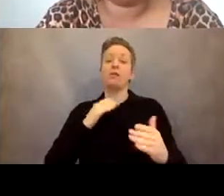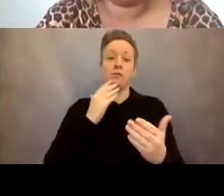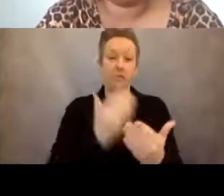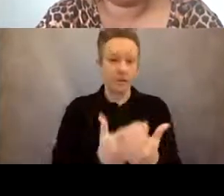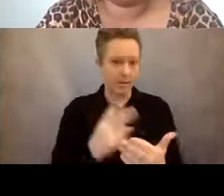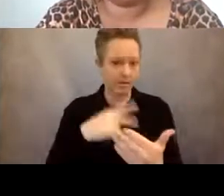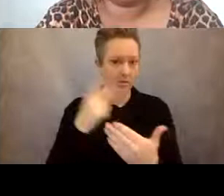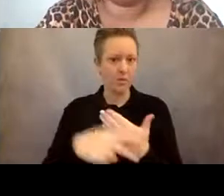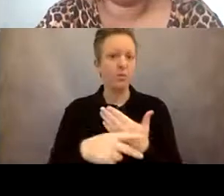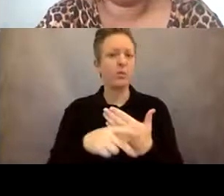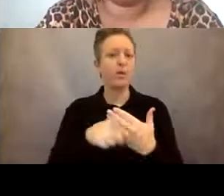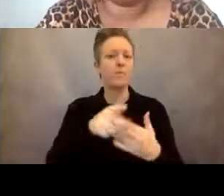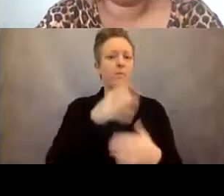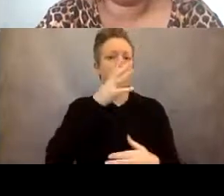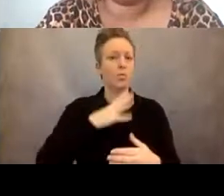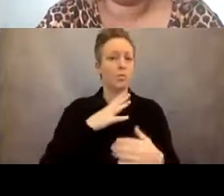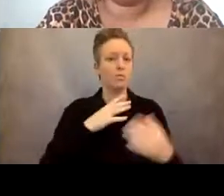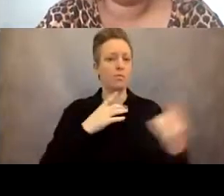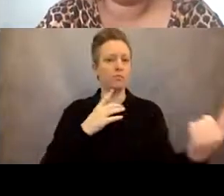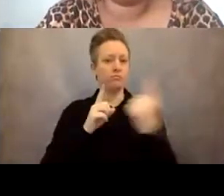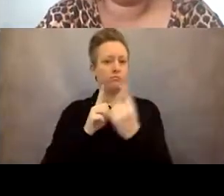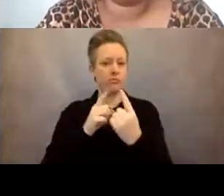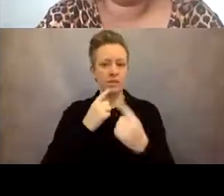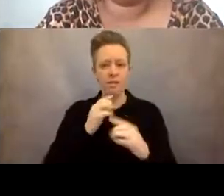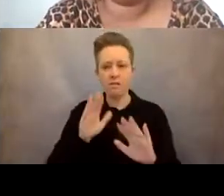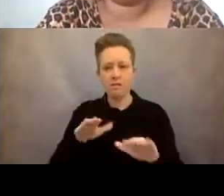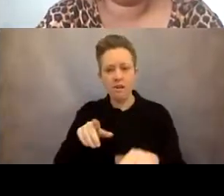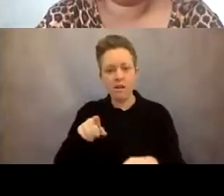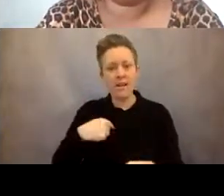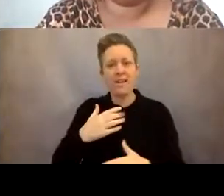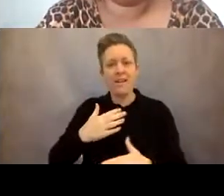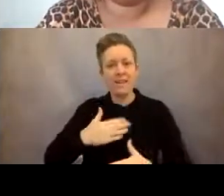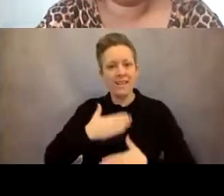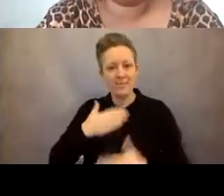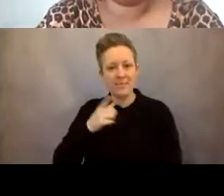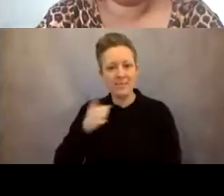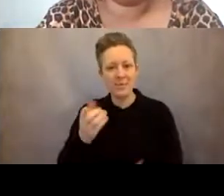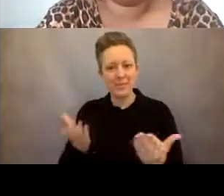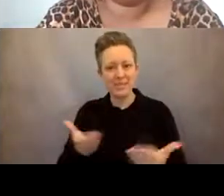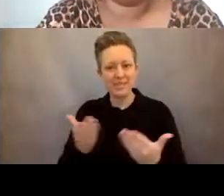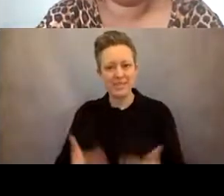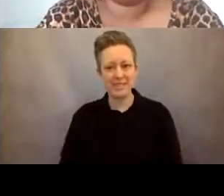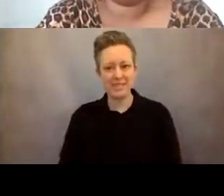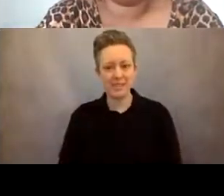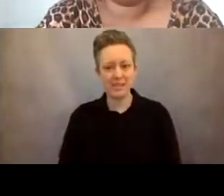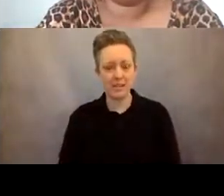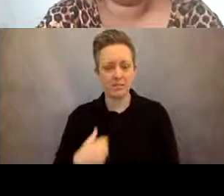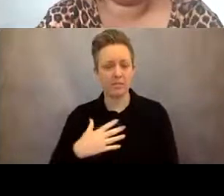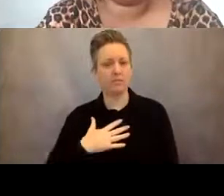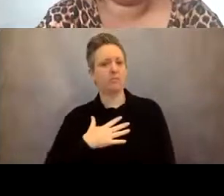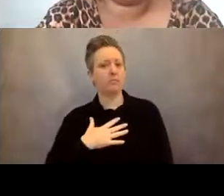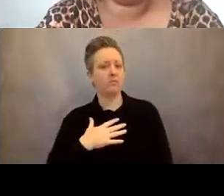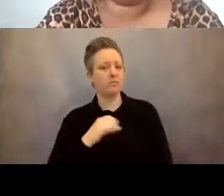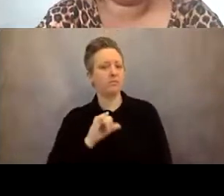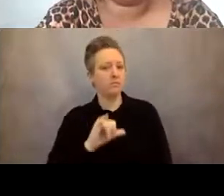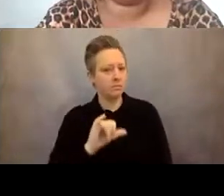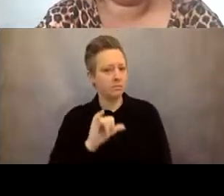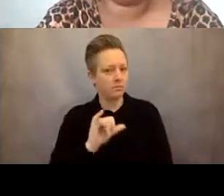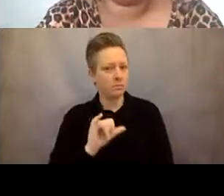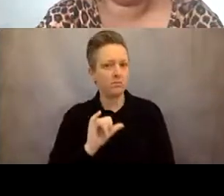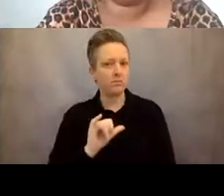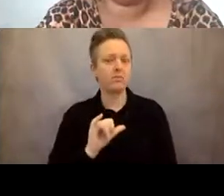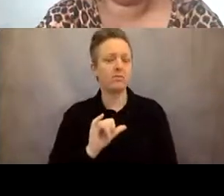saying, you're just a crazy crackhead, and hurting me over and over again, somebody told me they were glad to see me. And yes, they did.